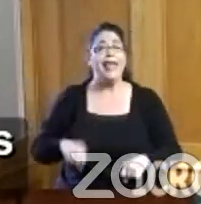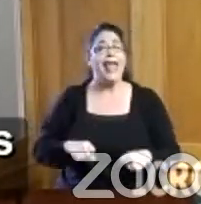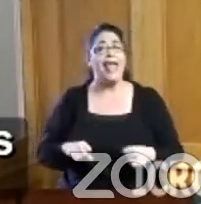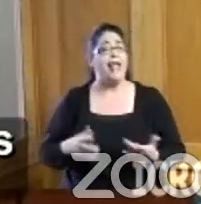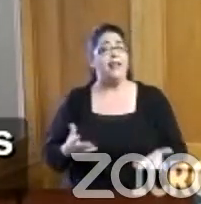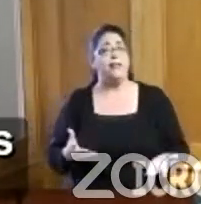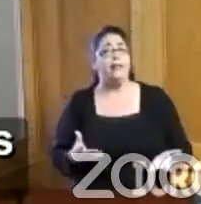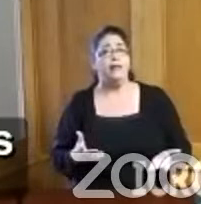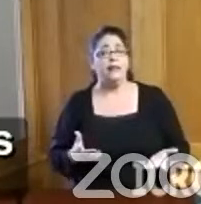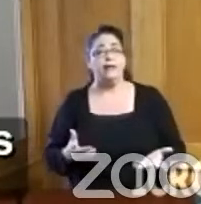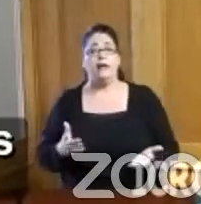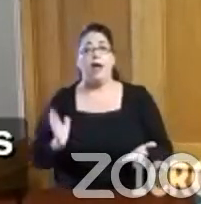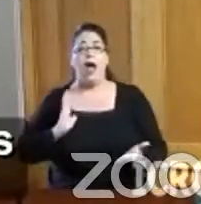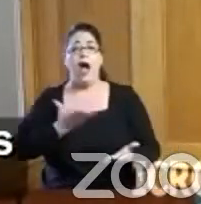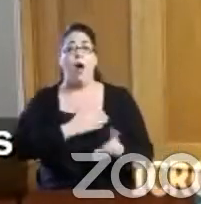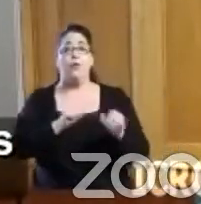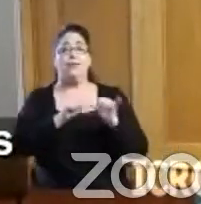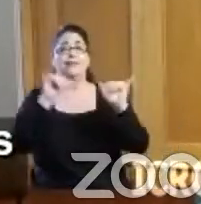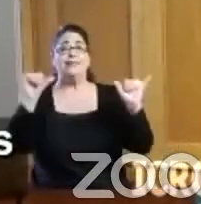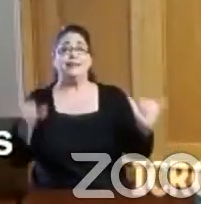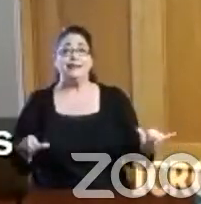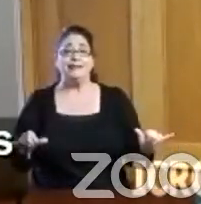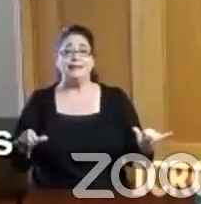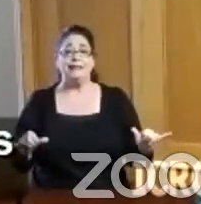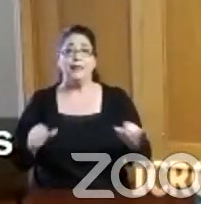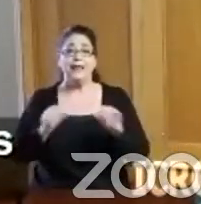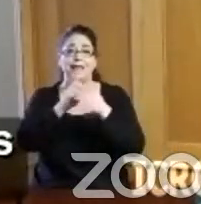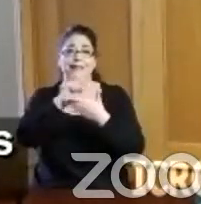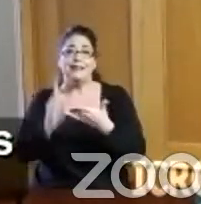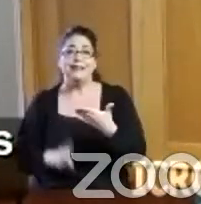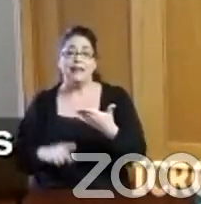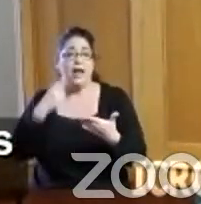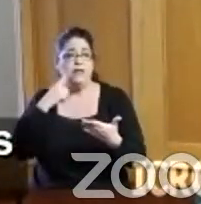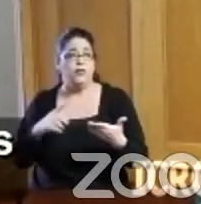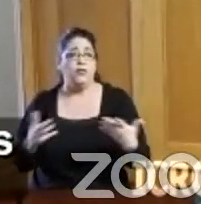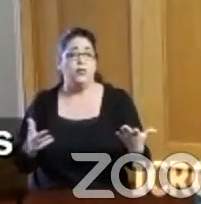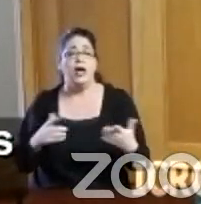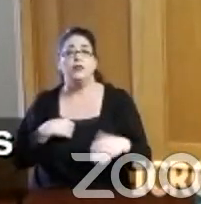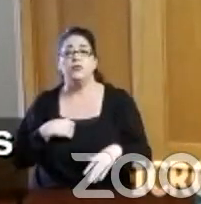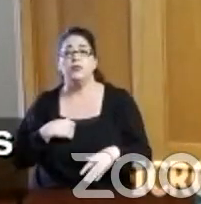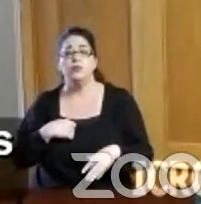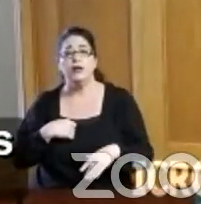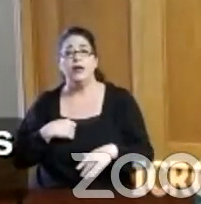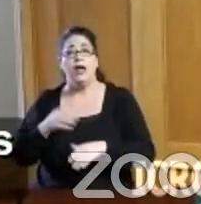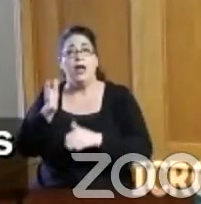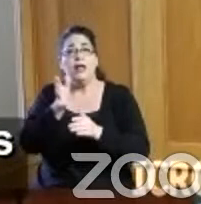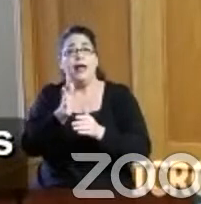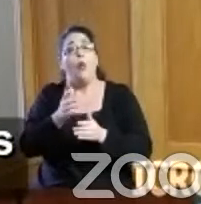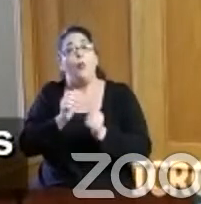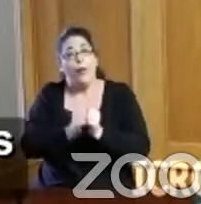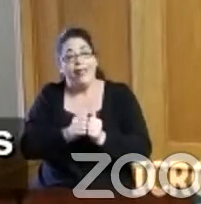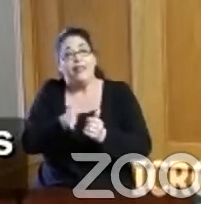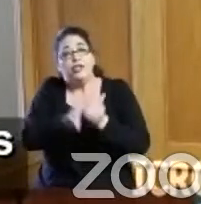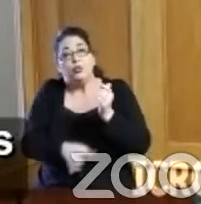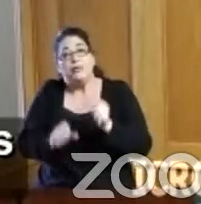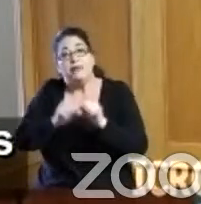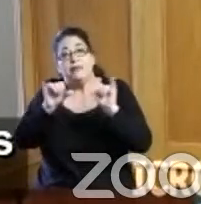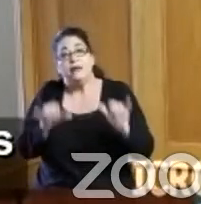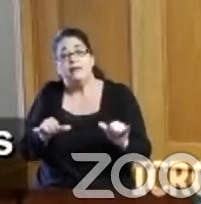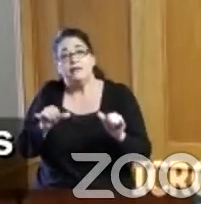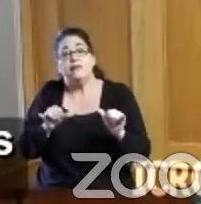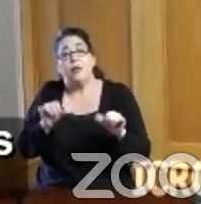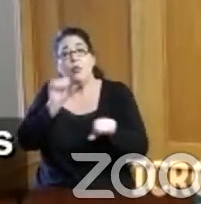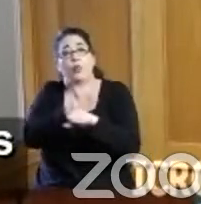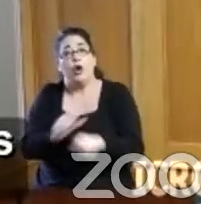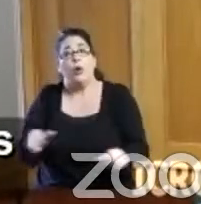had, you know, our system is such that it's designed to be a combined sewer system. And so we are in a